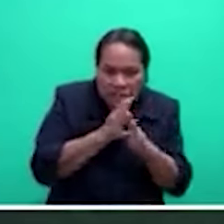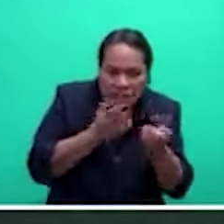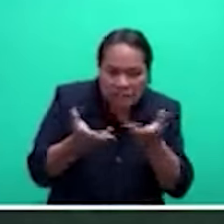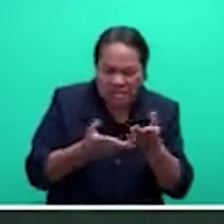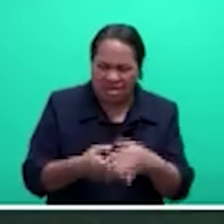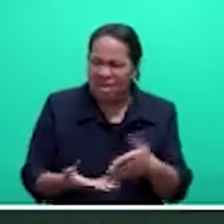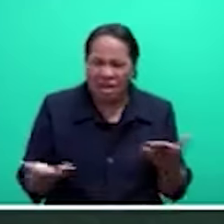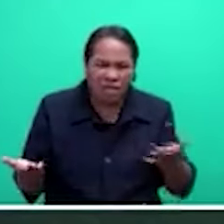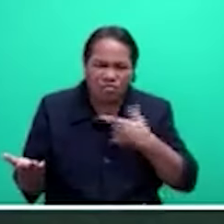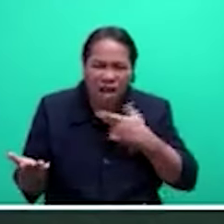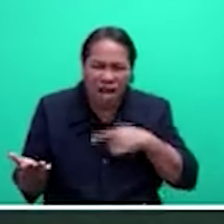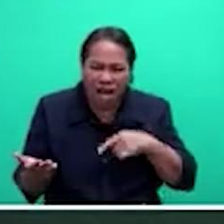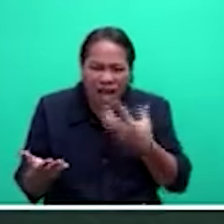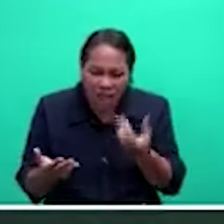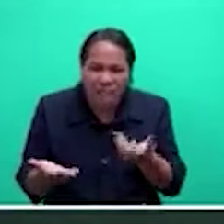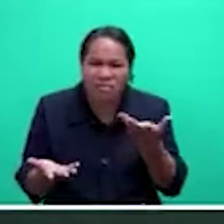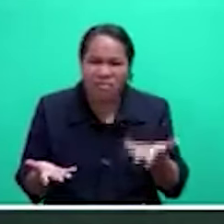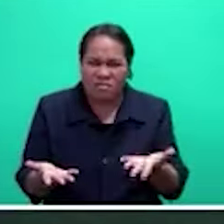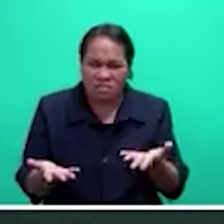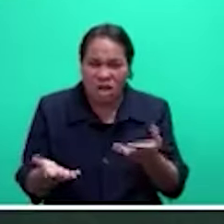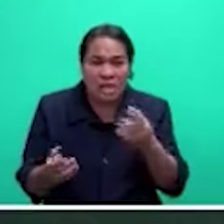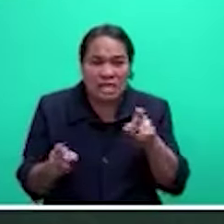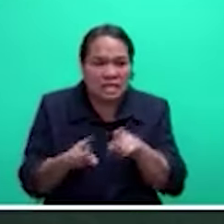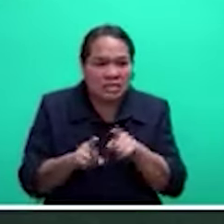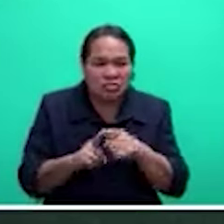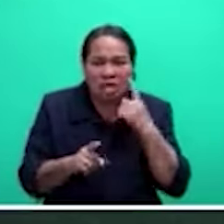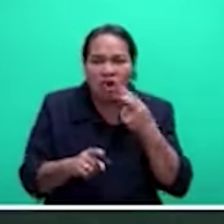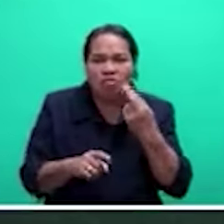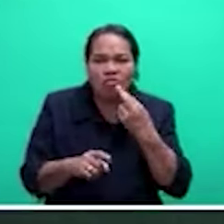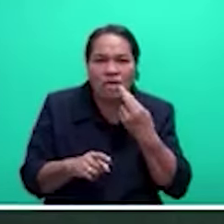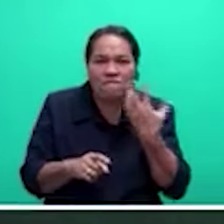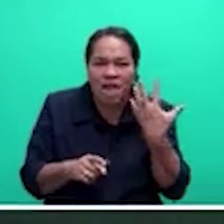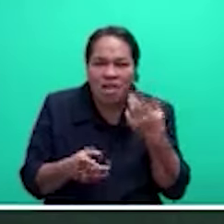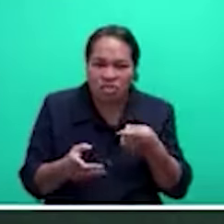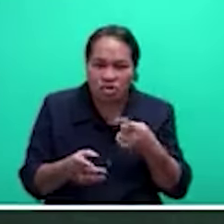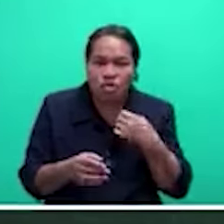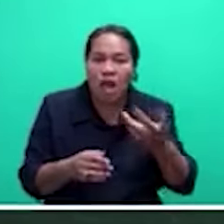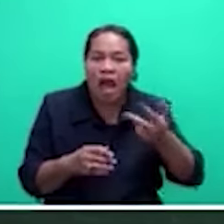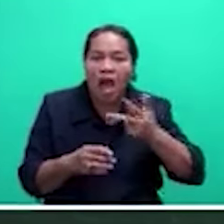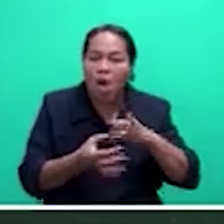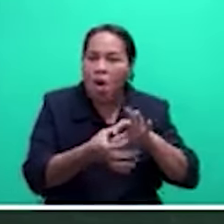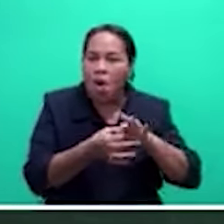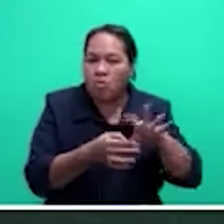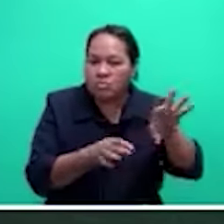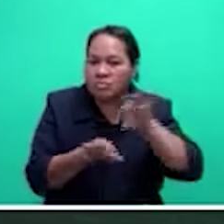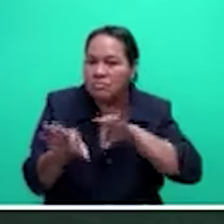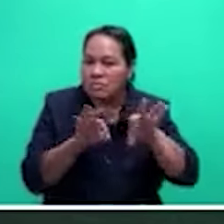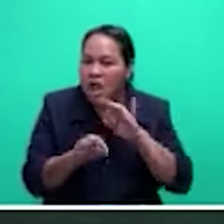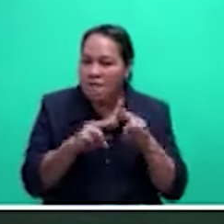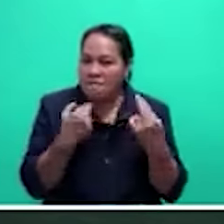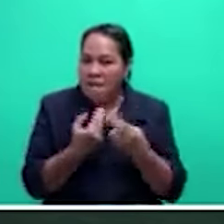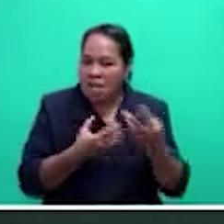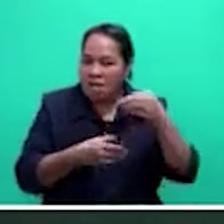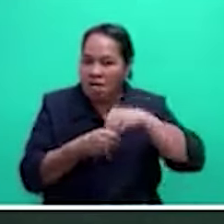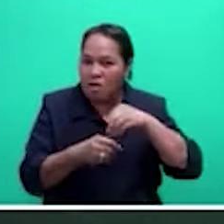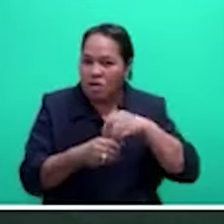agendas are we talking about? Taking revenge? Recruiting your families and promoting your friends within the force?